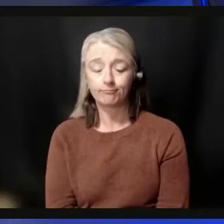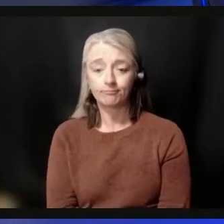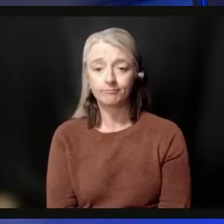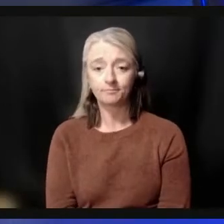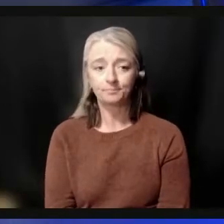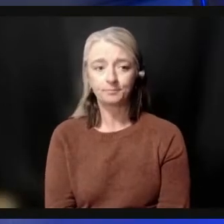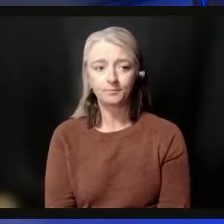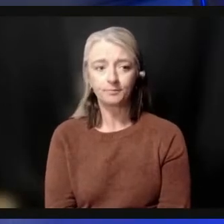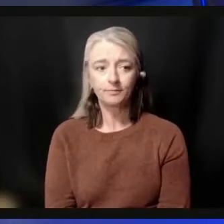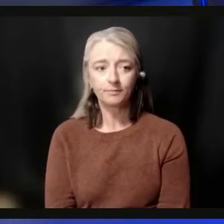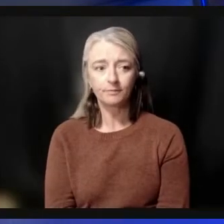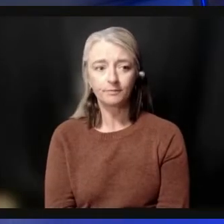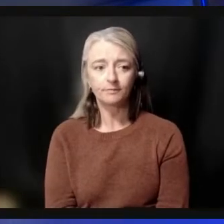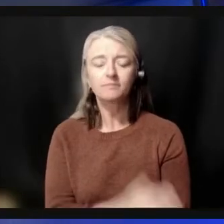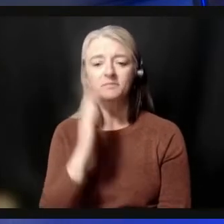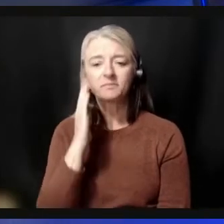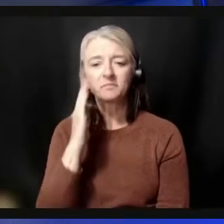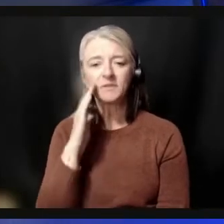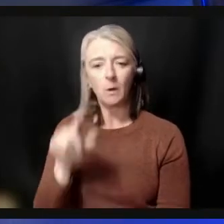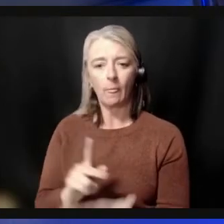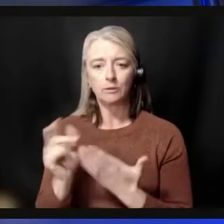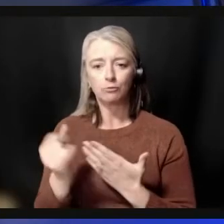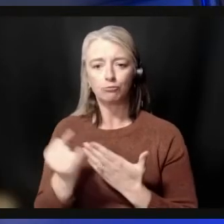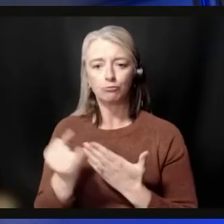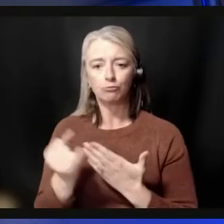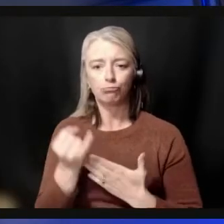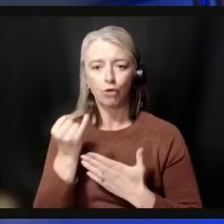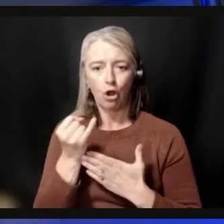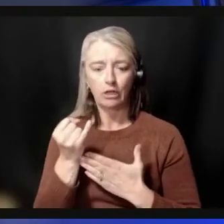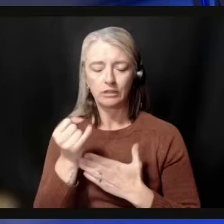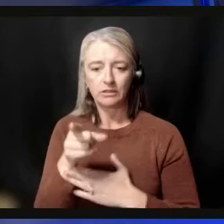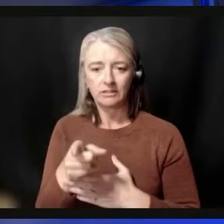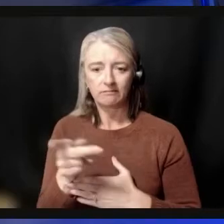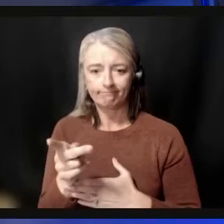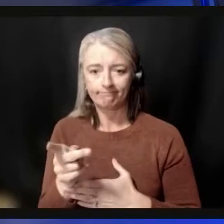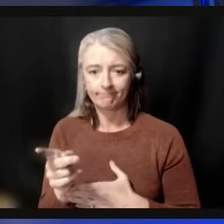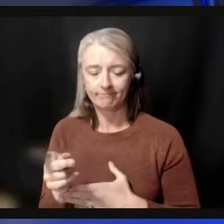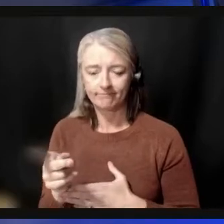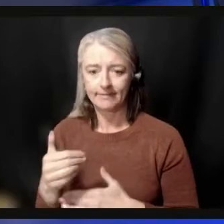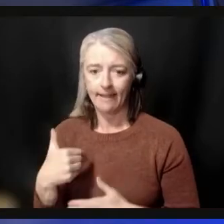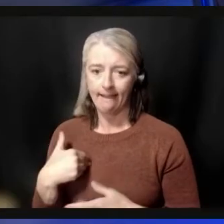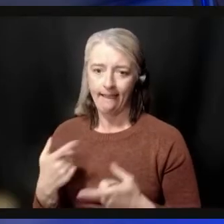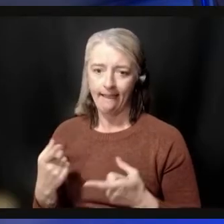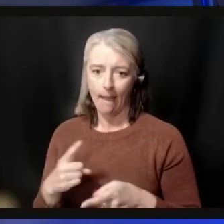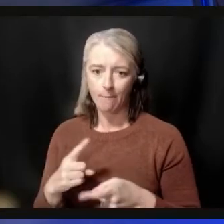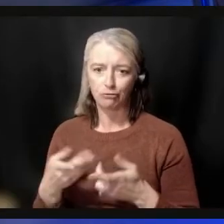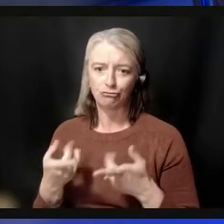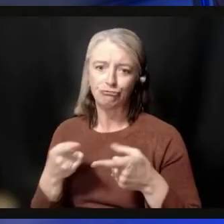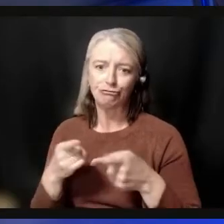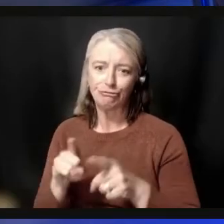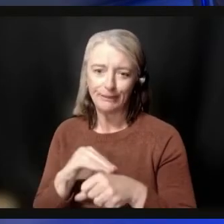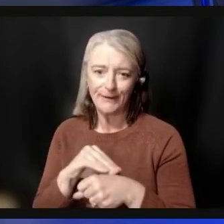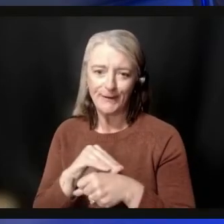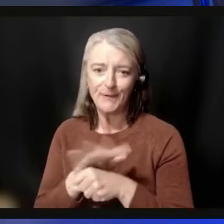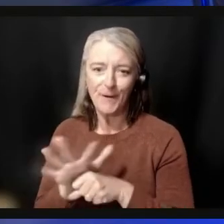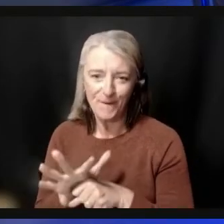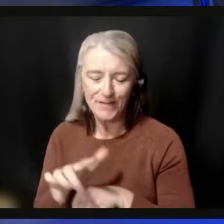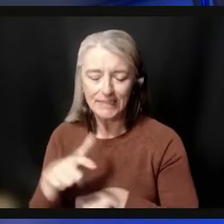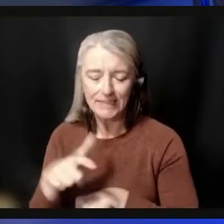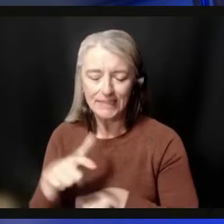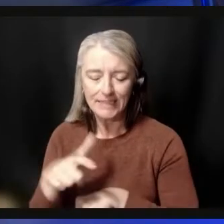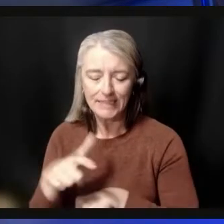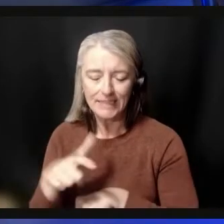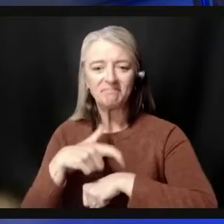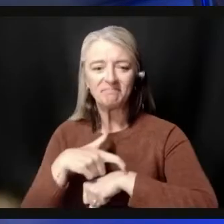this project happened in the thick of COVID, which obviously had a tremendous impact